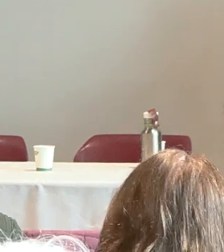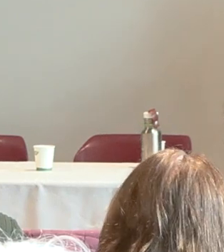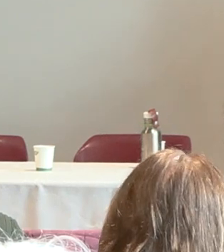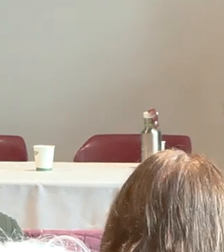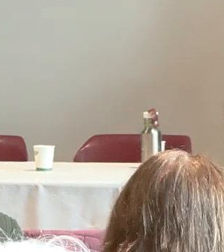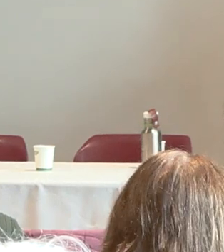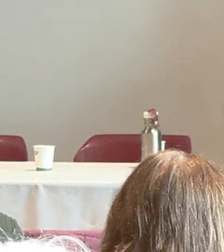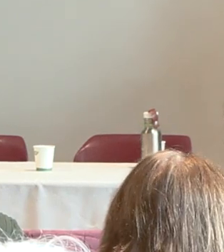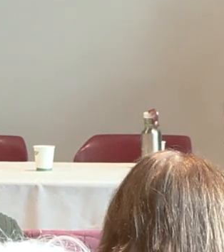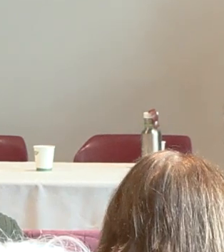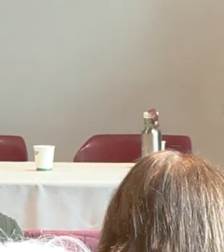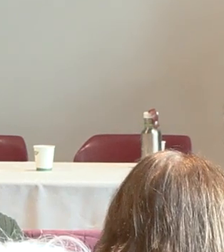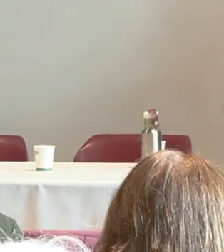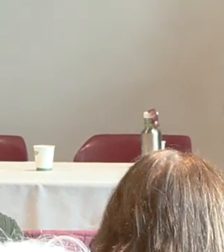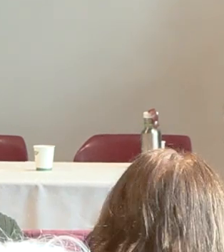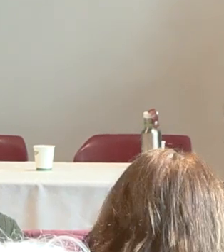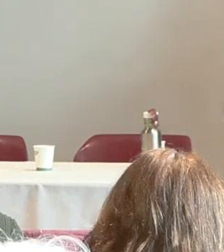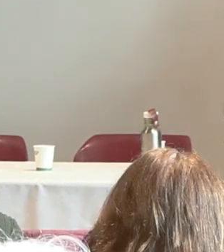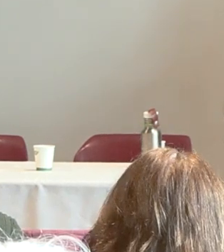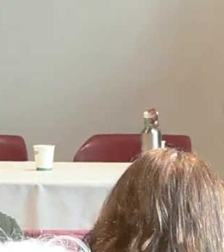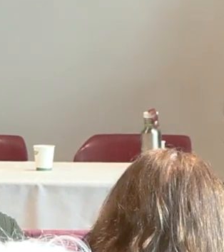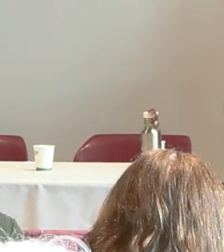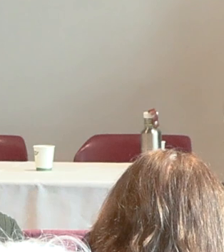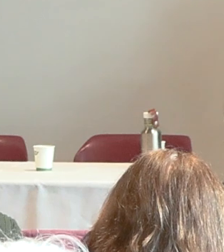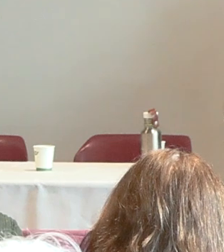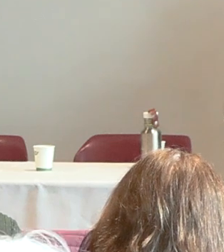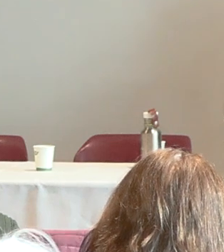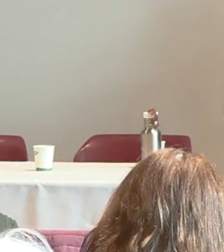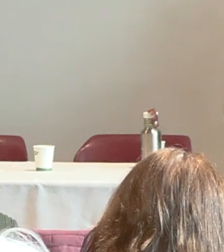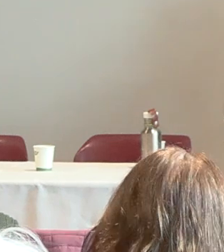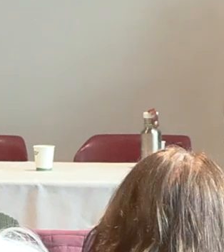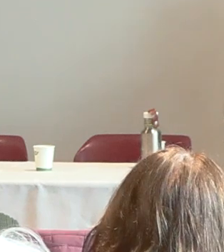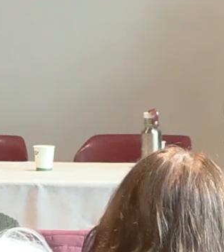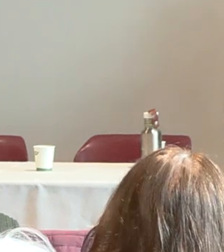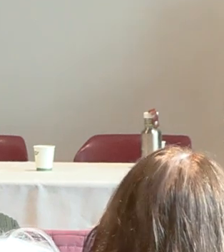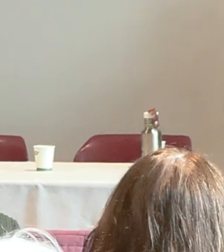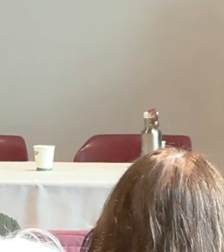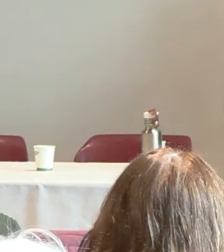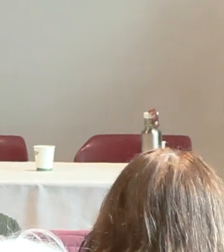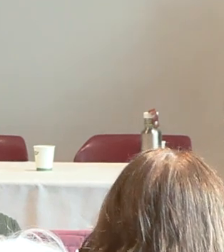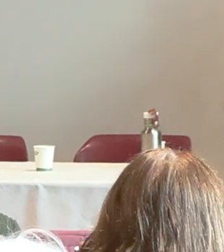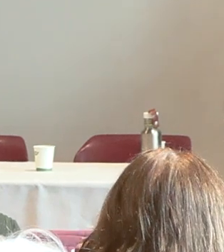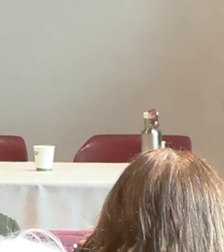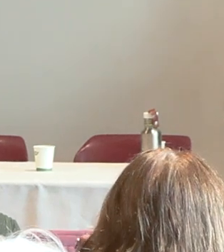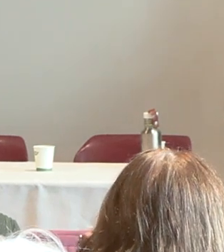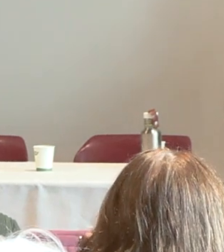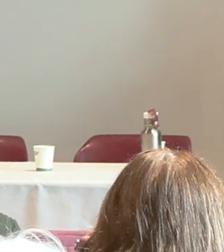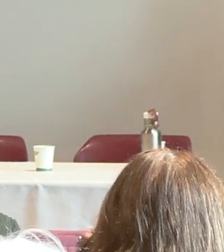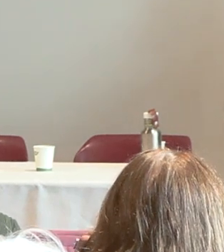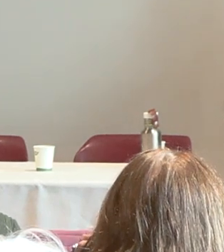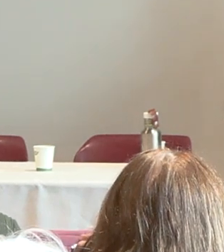local government, and nonprofits. As a producer and writer for Vermont Public, she created the